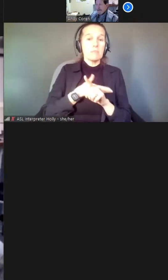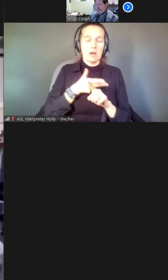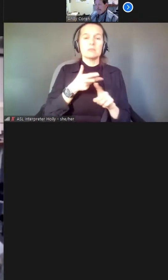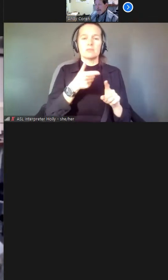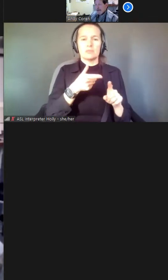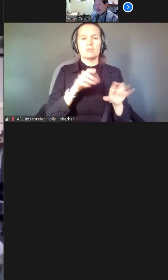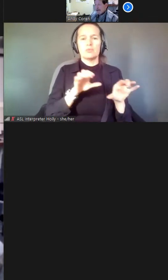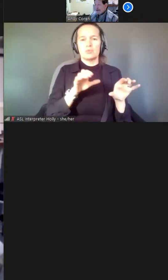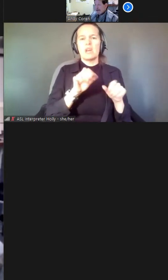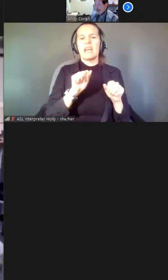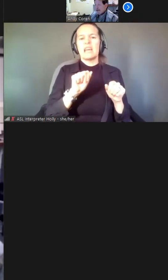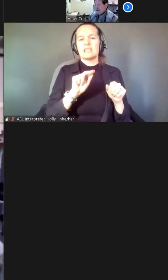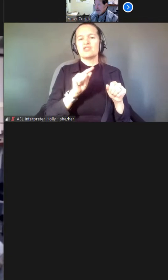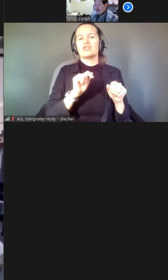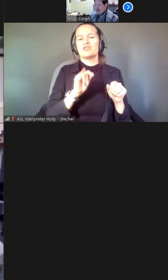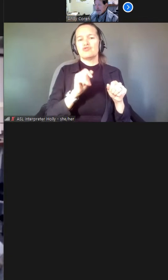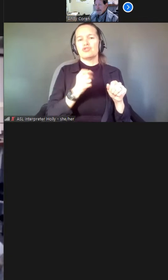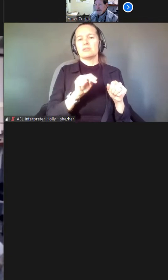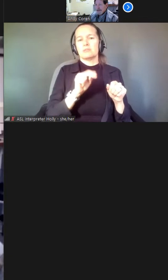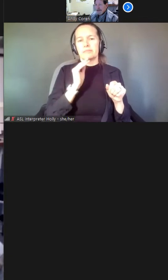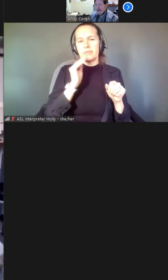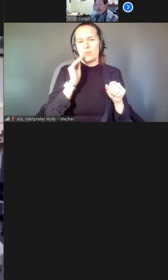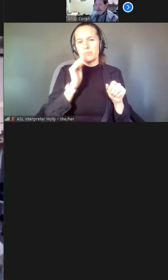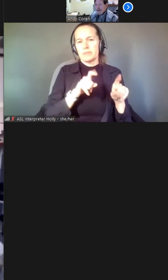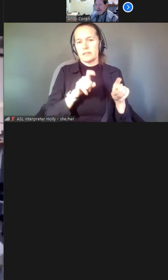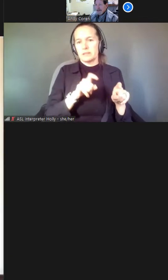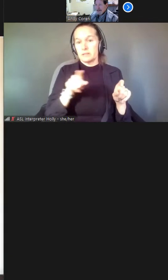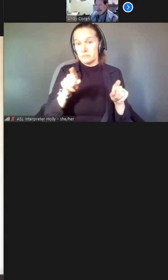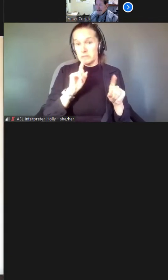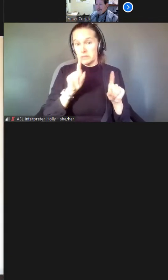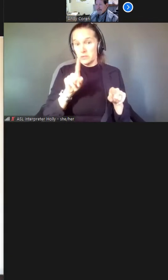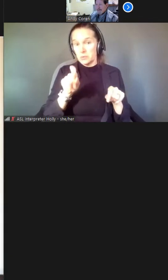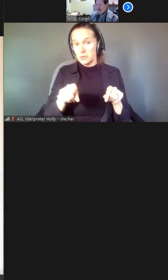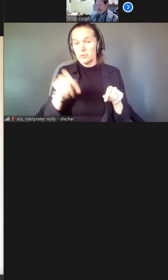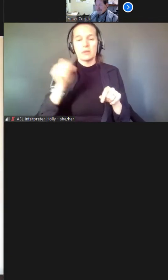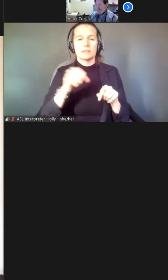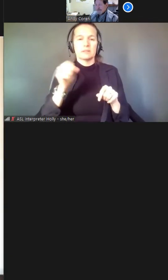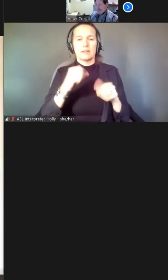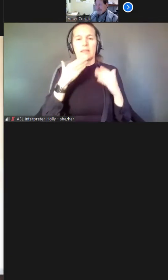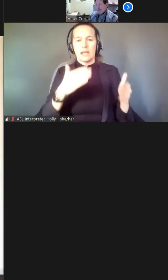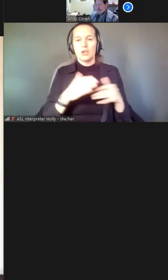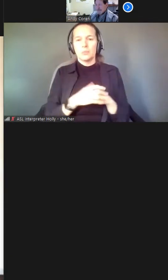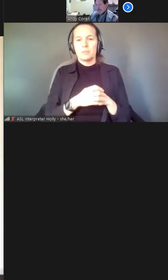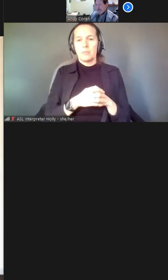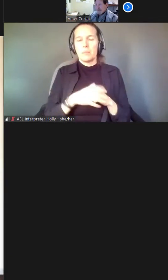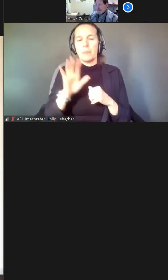tests. Does that answer the question? Yes, thank you. Mhm.